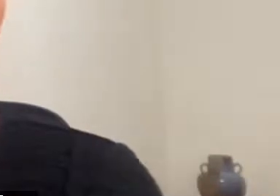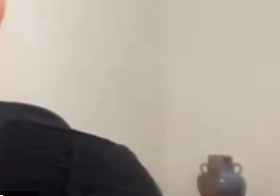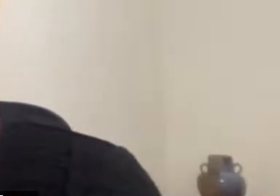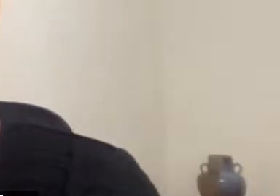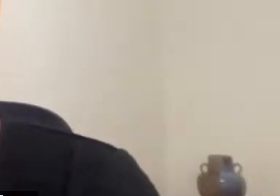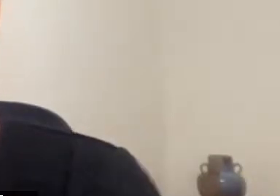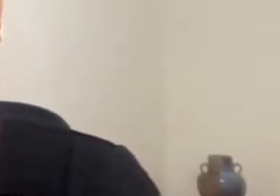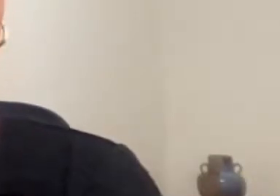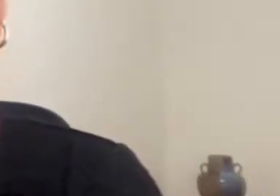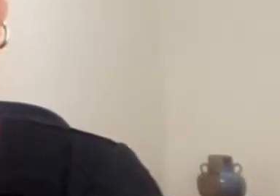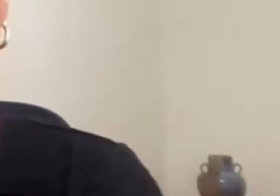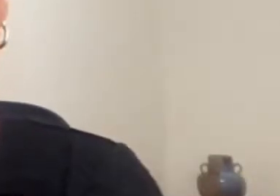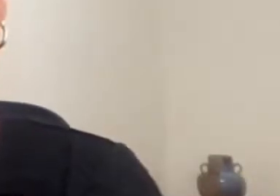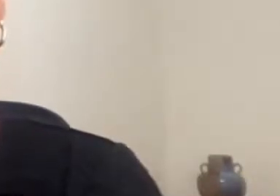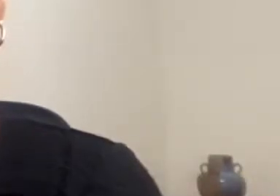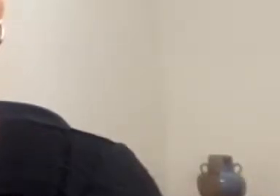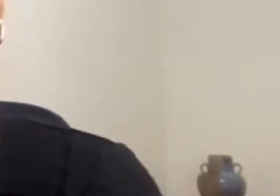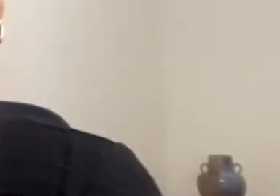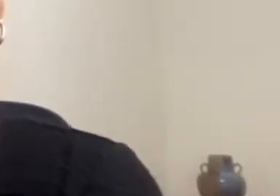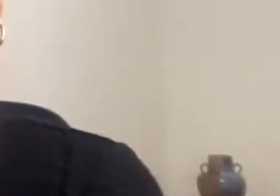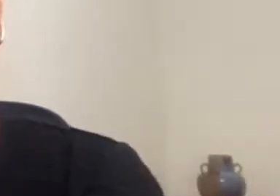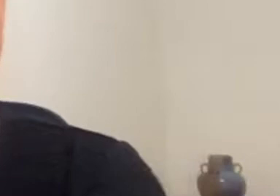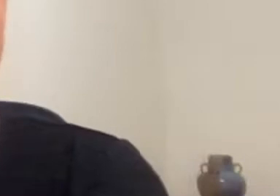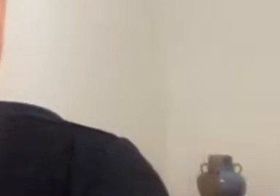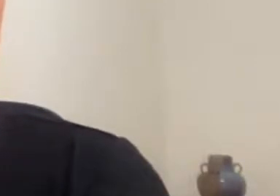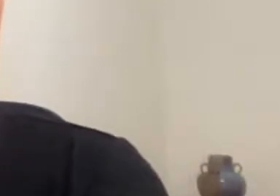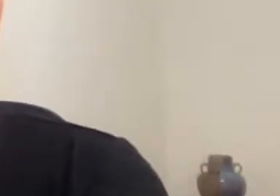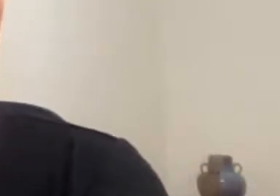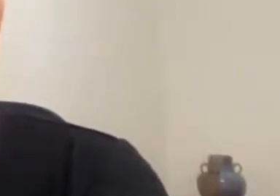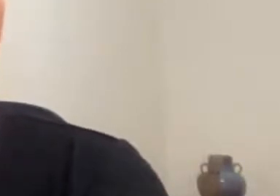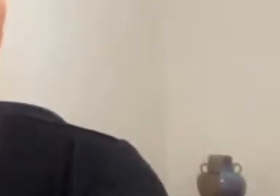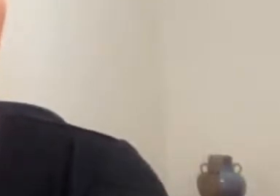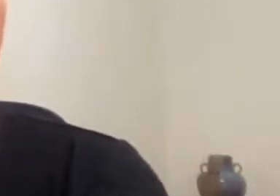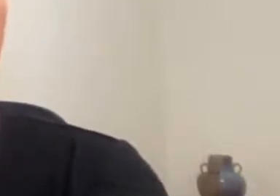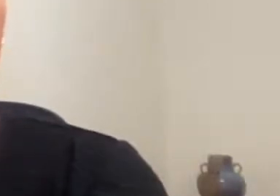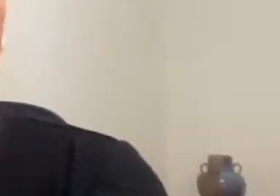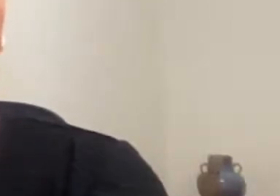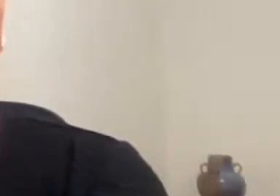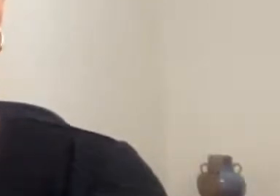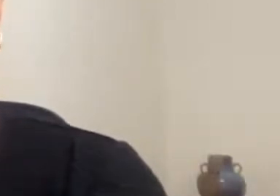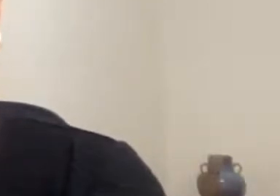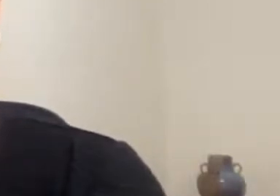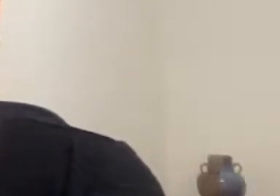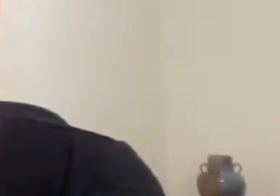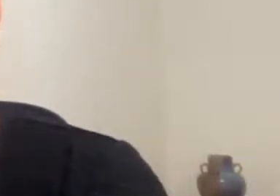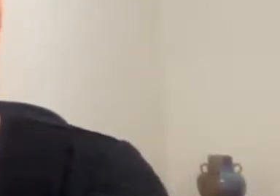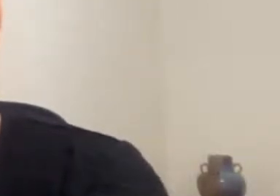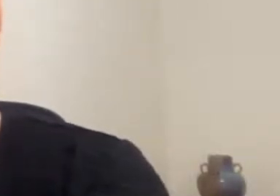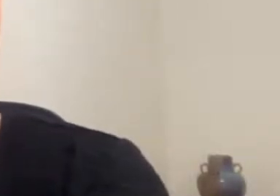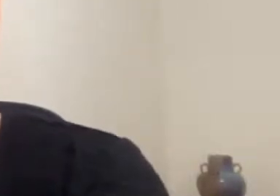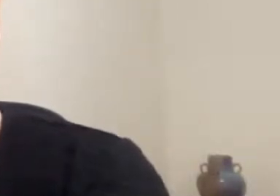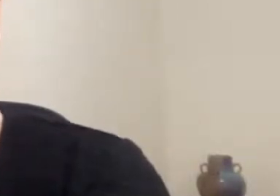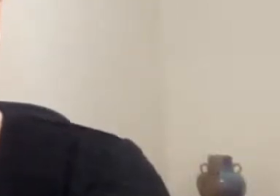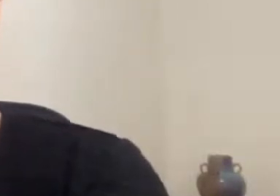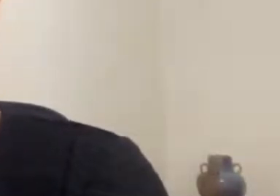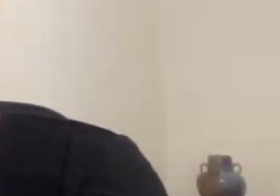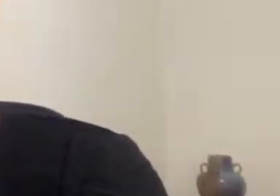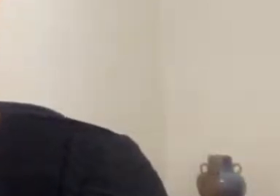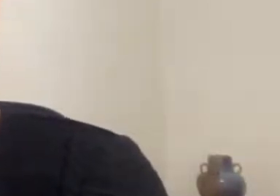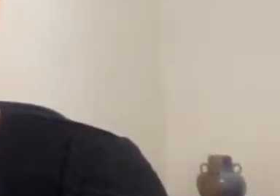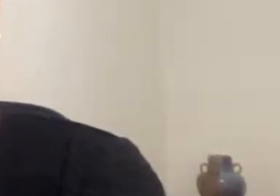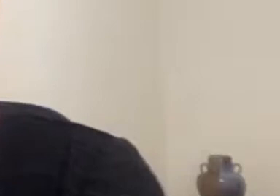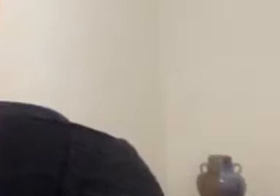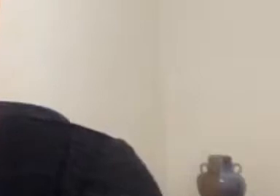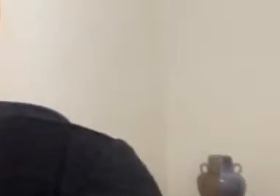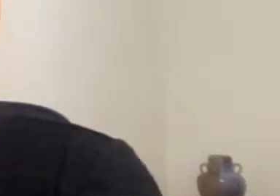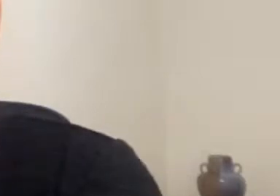channel for later viewing. So without further ado, I'd love to introduce our panelists for today. So